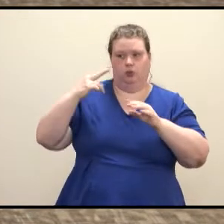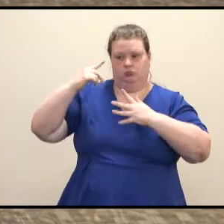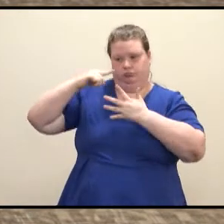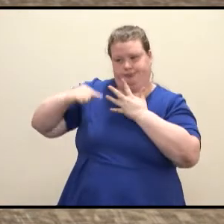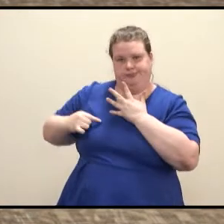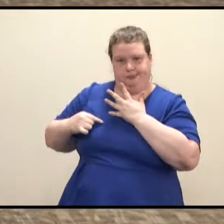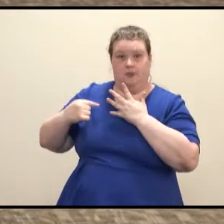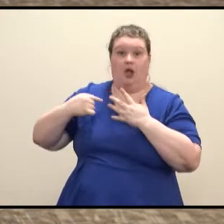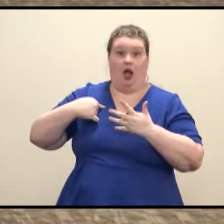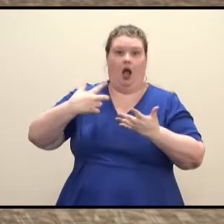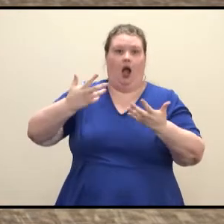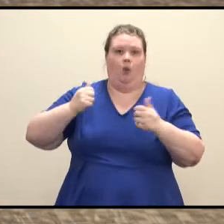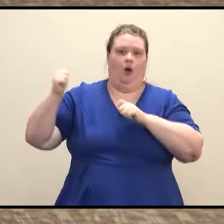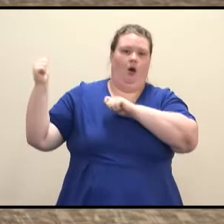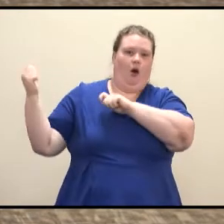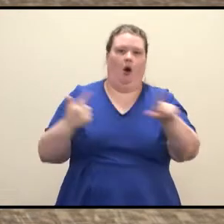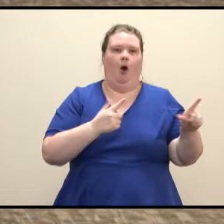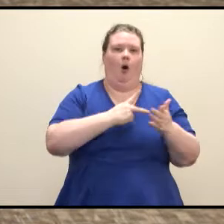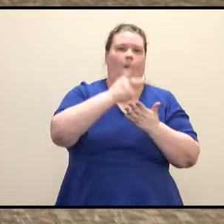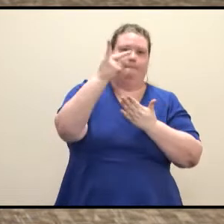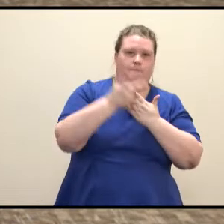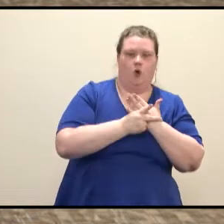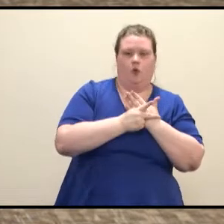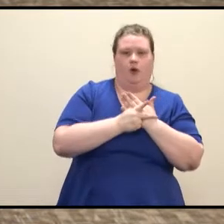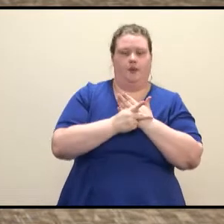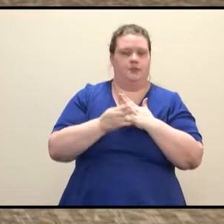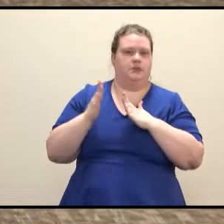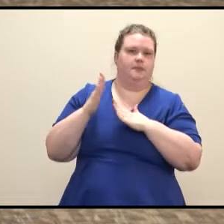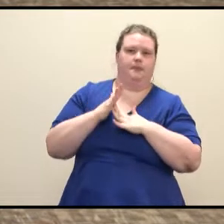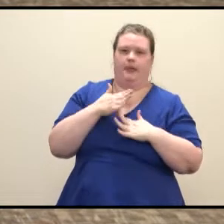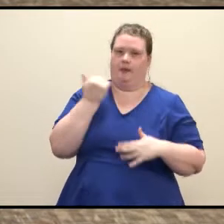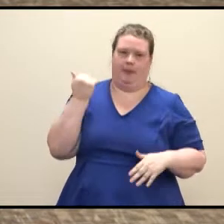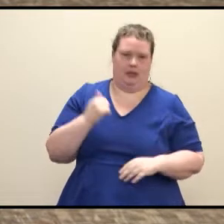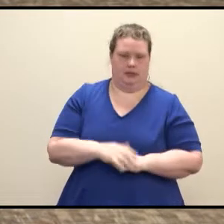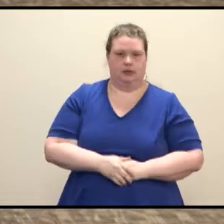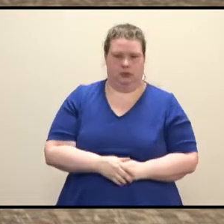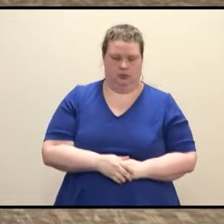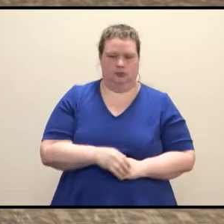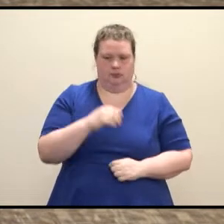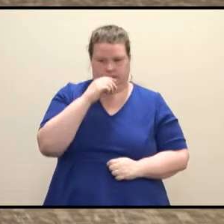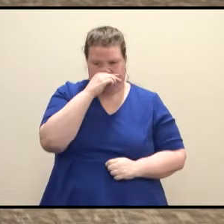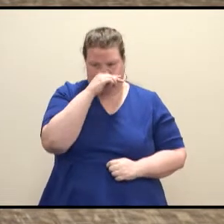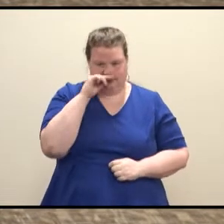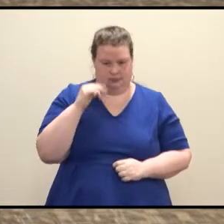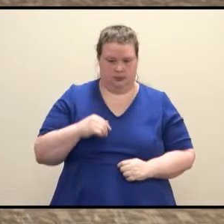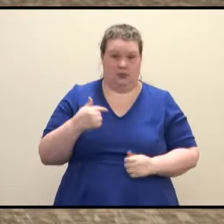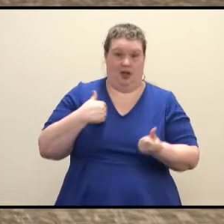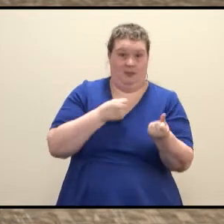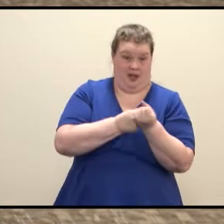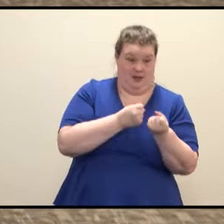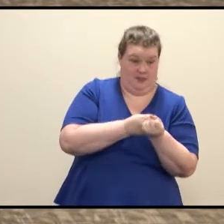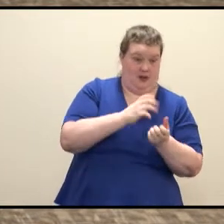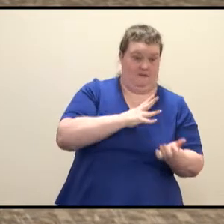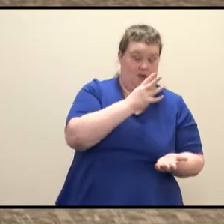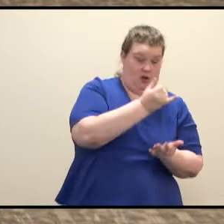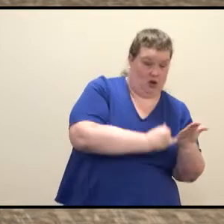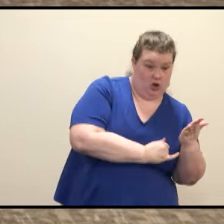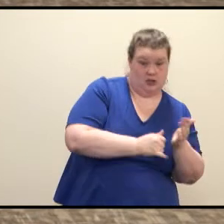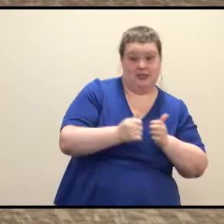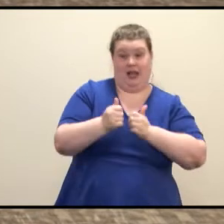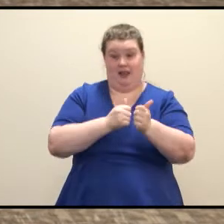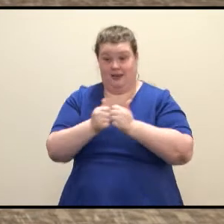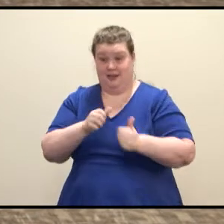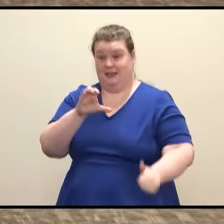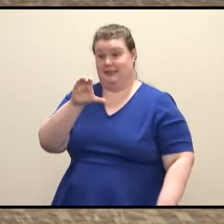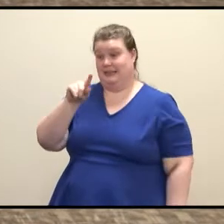to every program being quality in the district. So, I'm an advocate for fine arts, I'm an advocate for athletics,